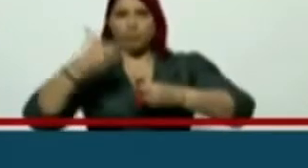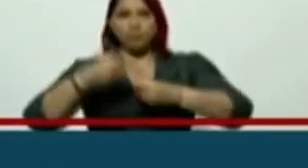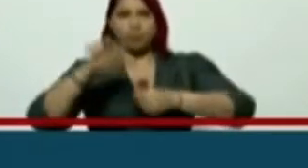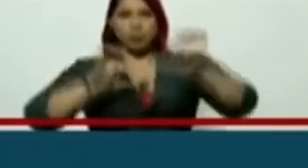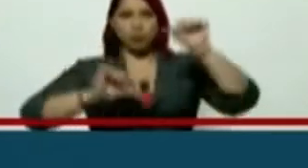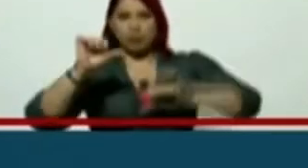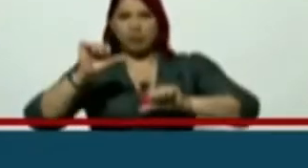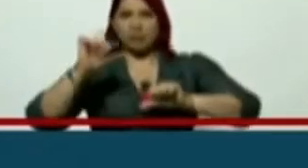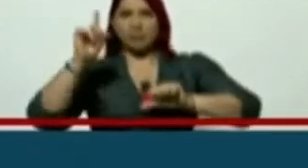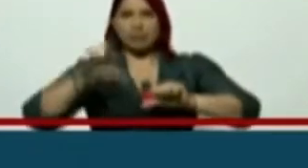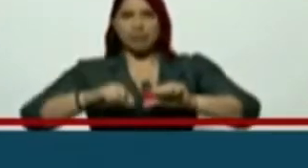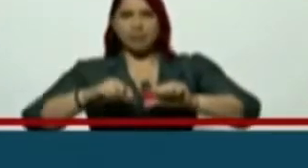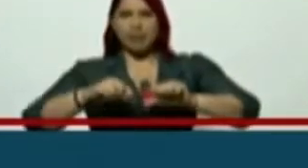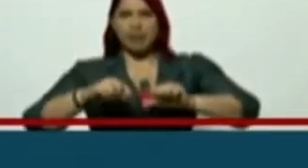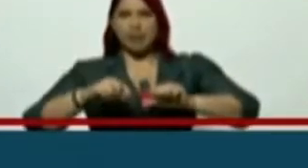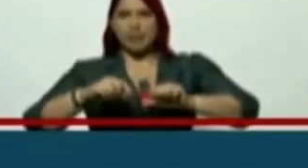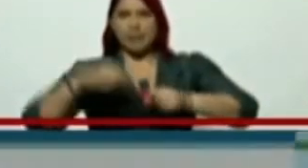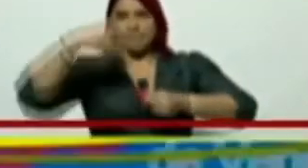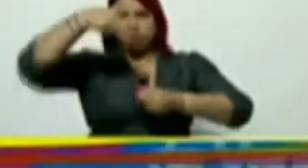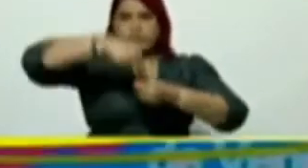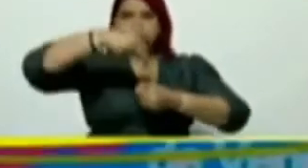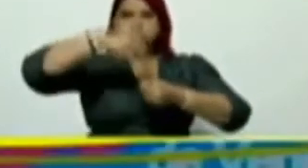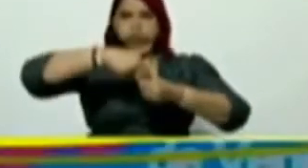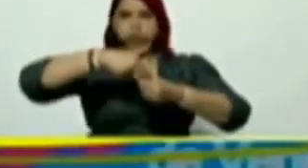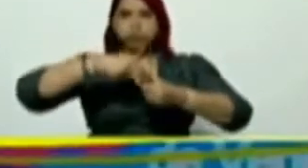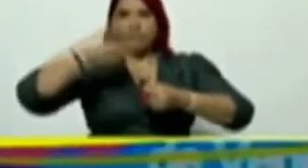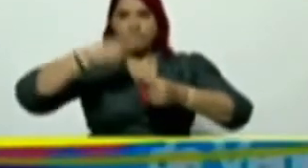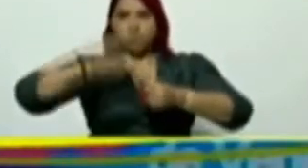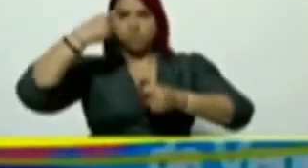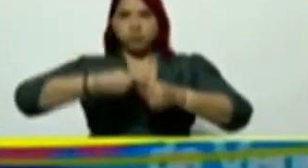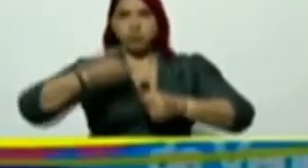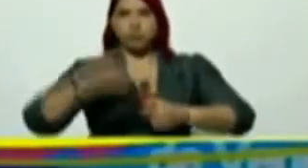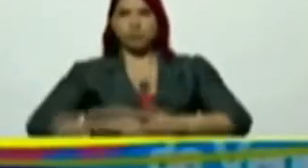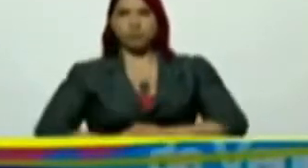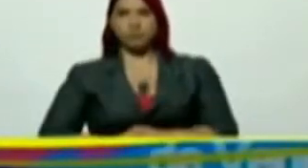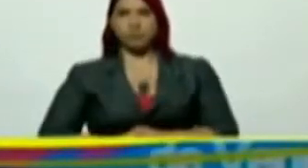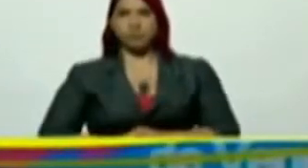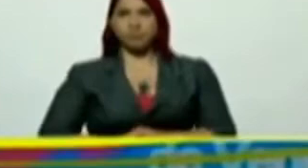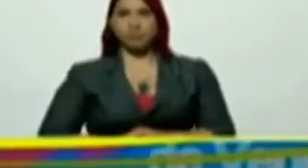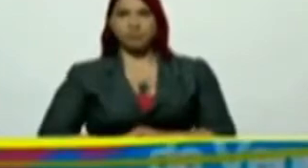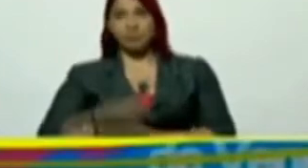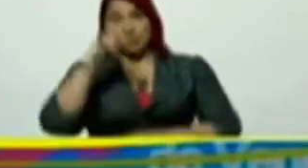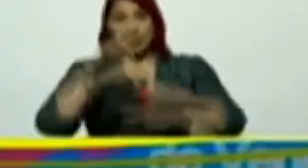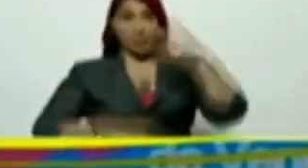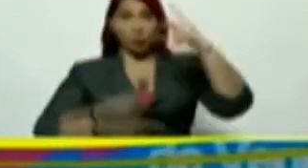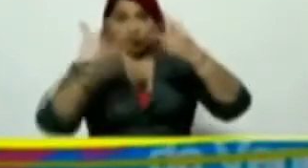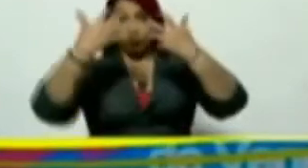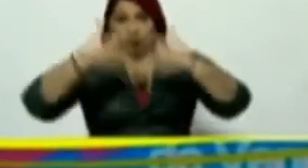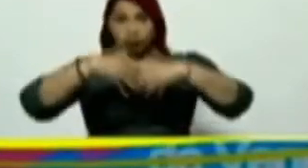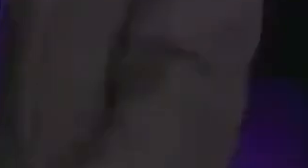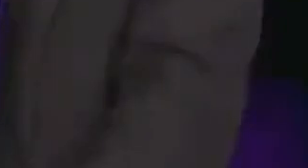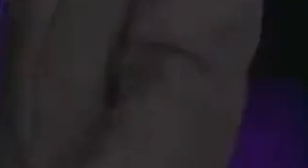industrial production, pay taxes and turn this money into wages, income, social rights, health, education, housing, and food.